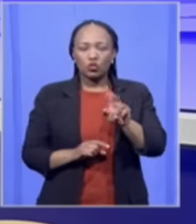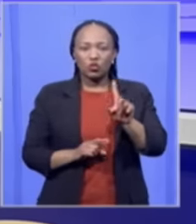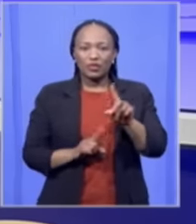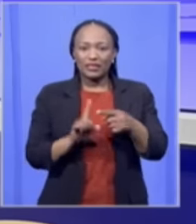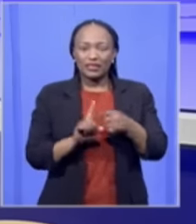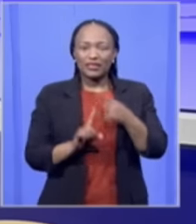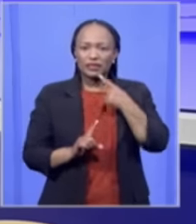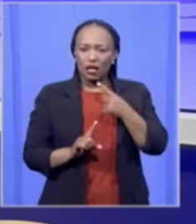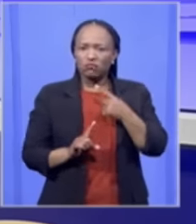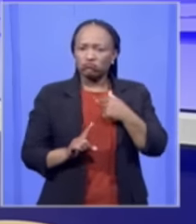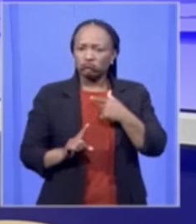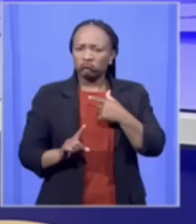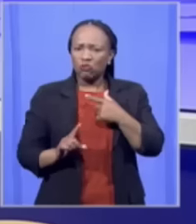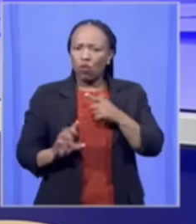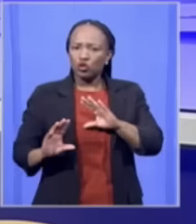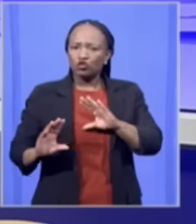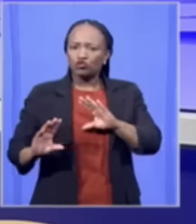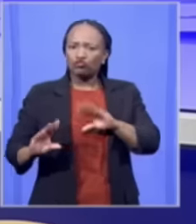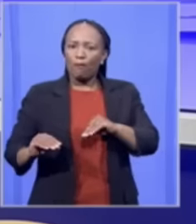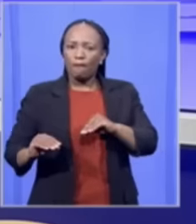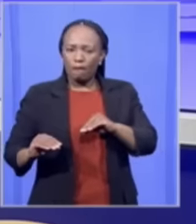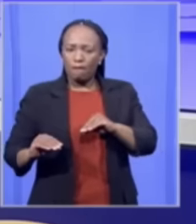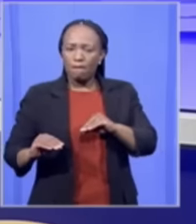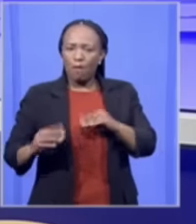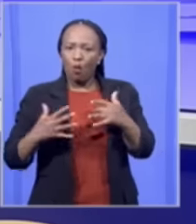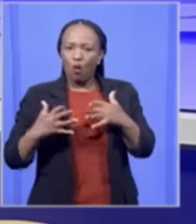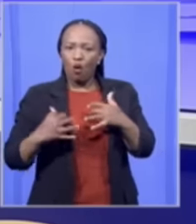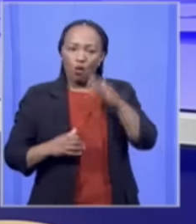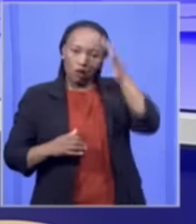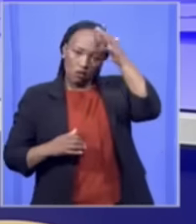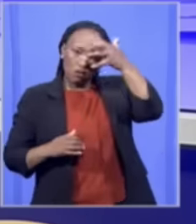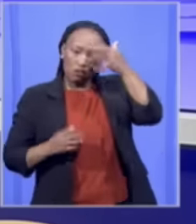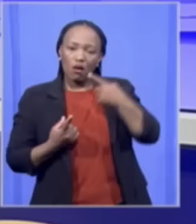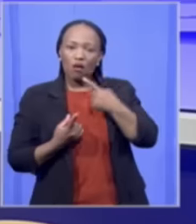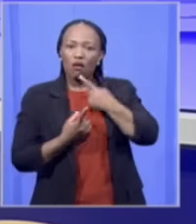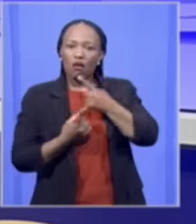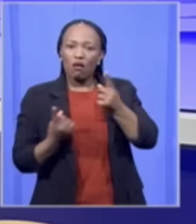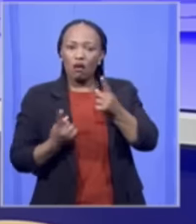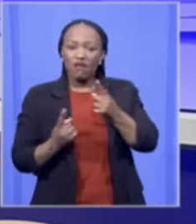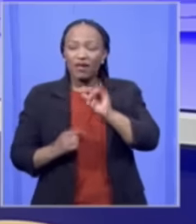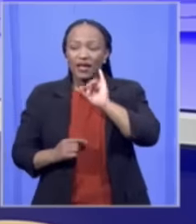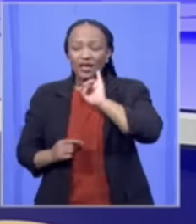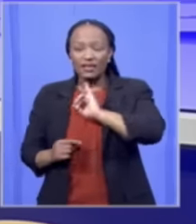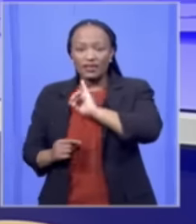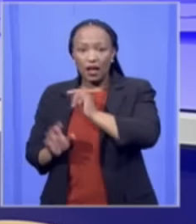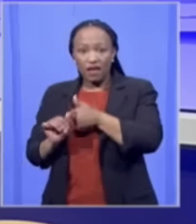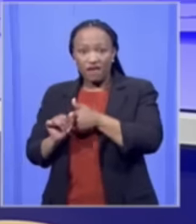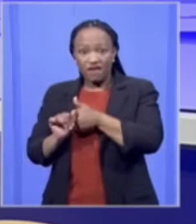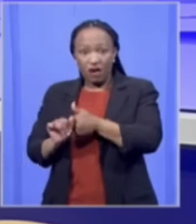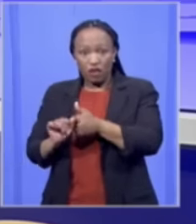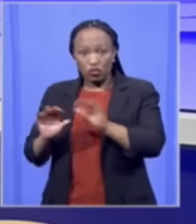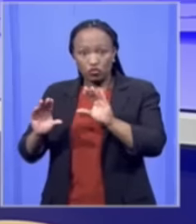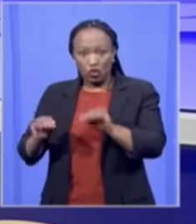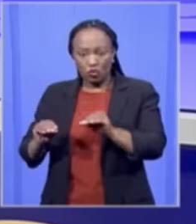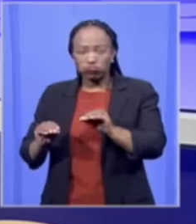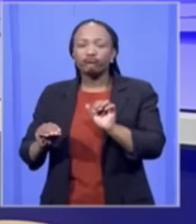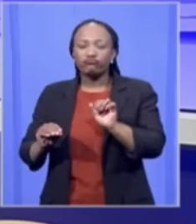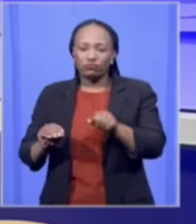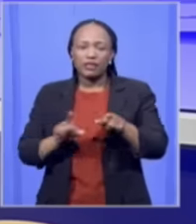e itsisitsweng ke moporesidente wa America Donald Trump fa Israele e obamela le yona. Tonakgolo ya Israele